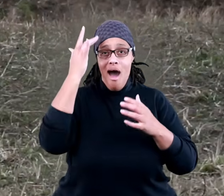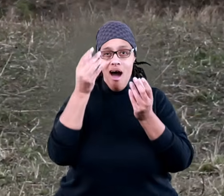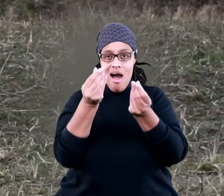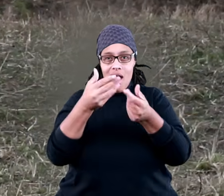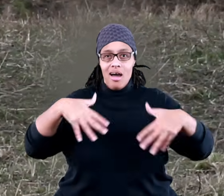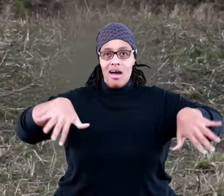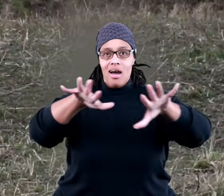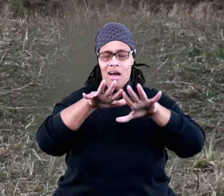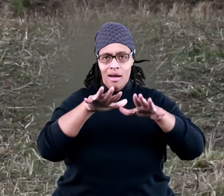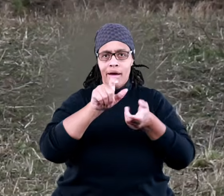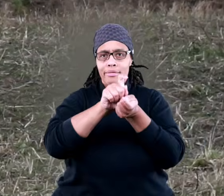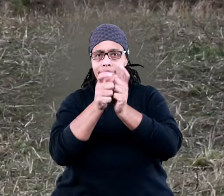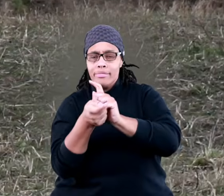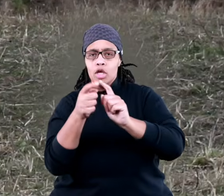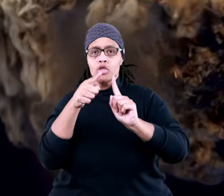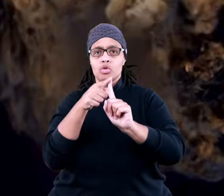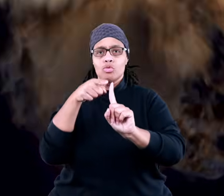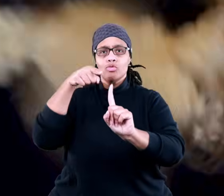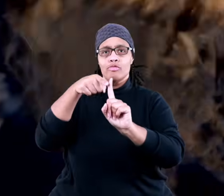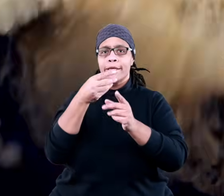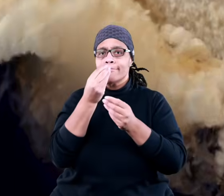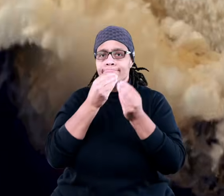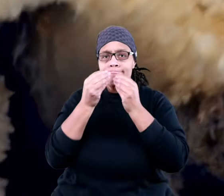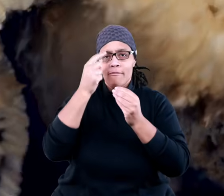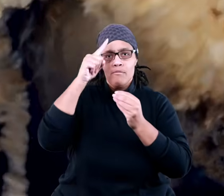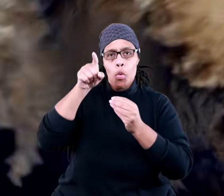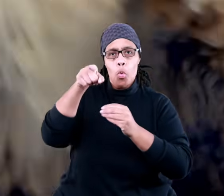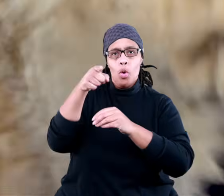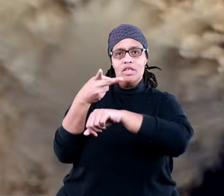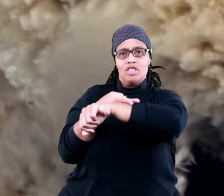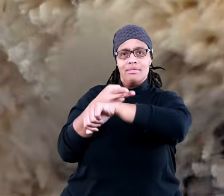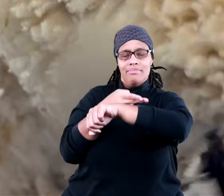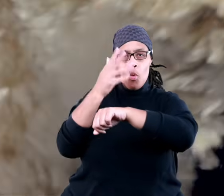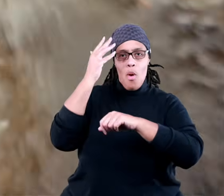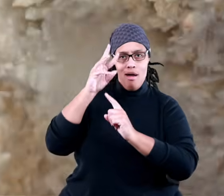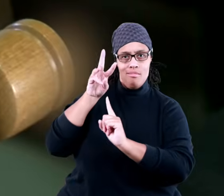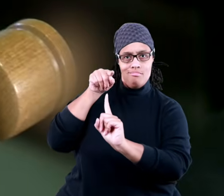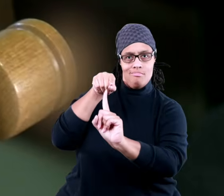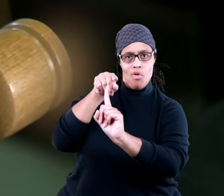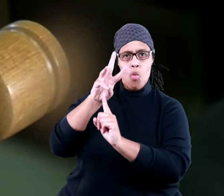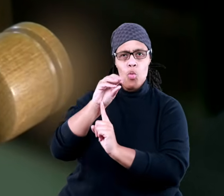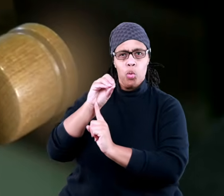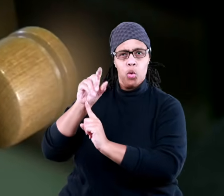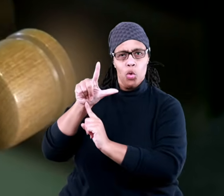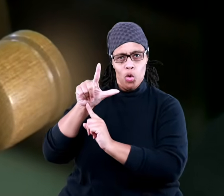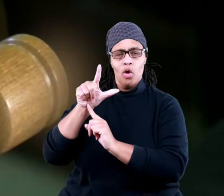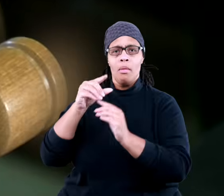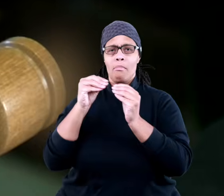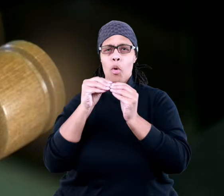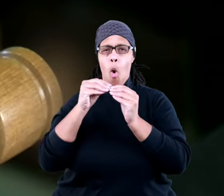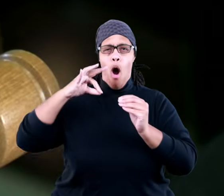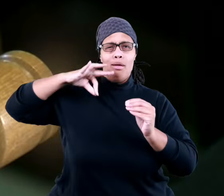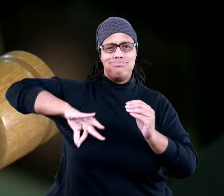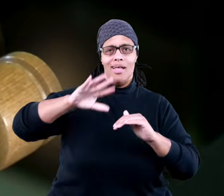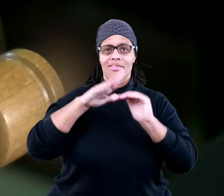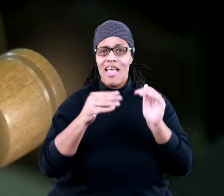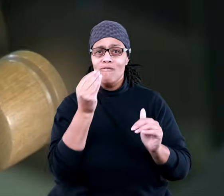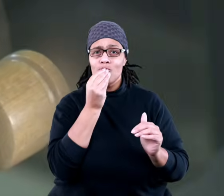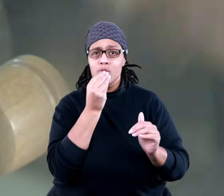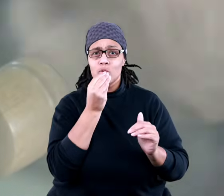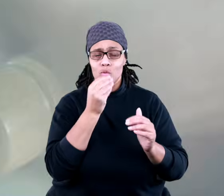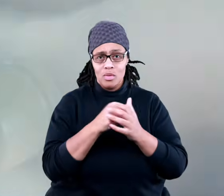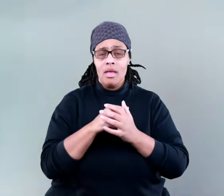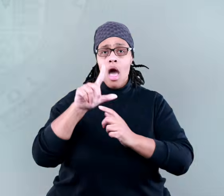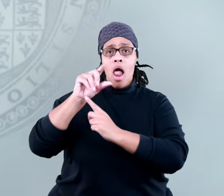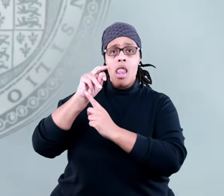more farmland was being converted to pasture land to raise sheep for wool. Wool was more profitable than food.